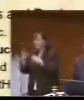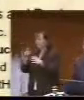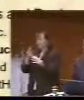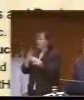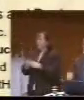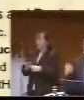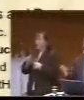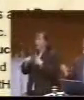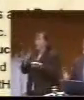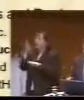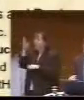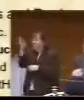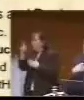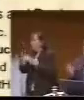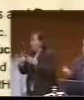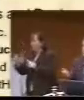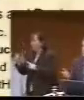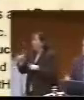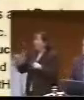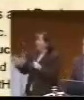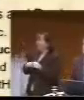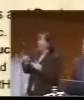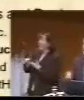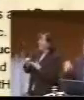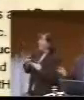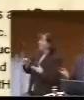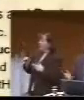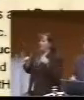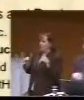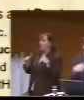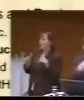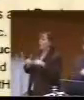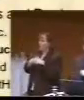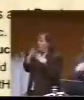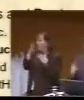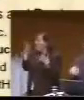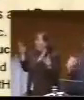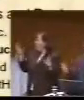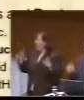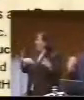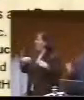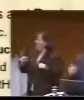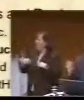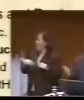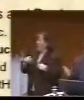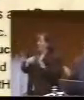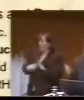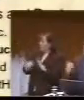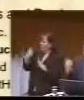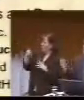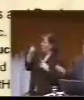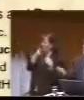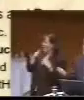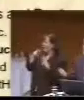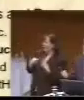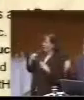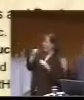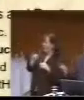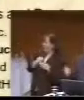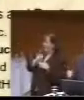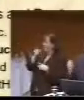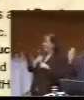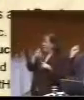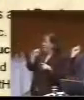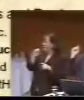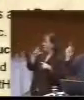First, publishers are starting to do this. I showed you a Scholastic product. Pearson is the same. I think all of the publishers will begin to do this. And you